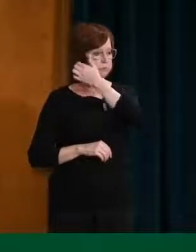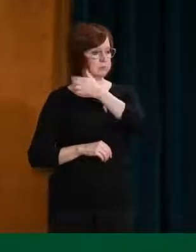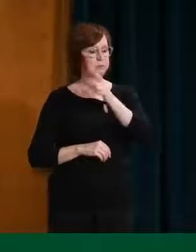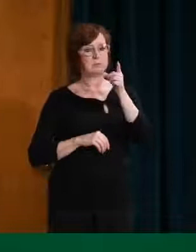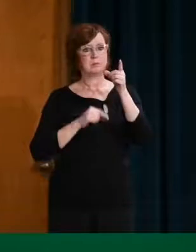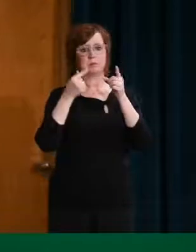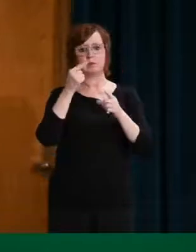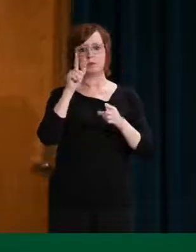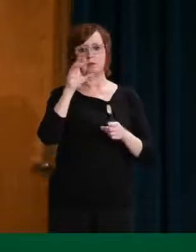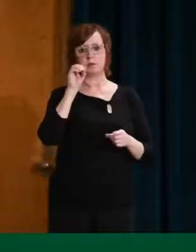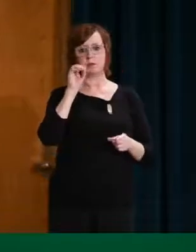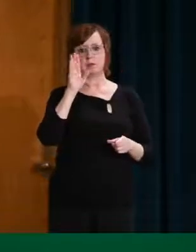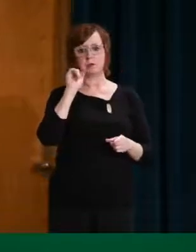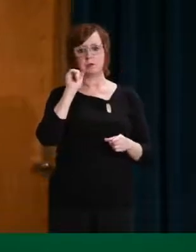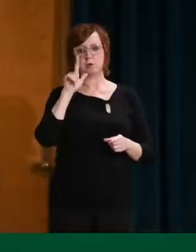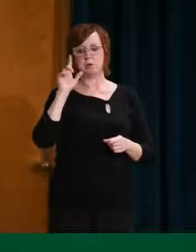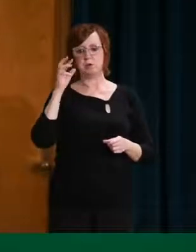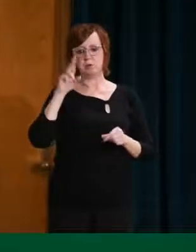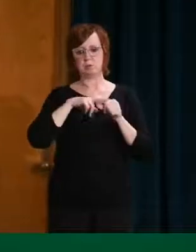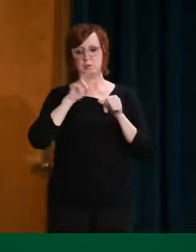We have Global Regina.